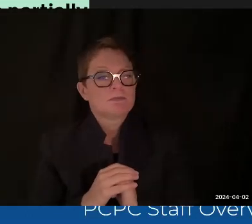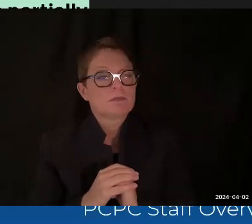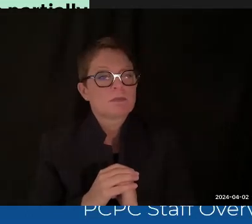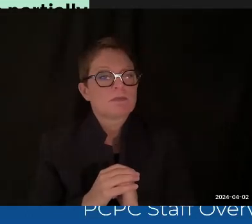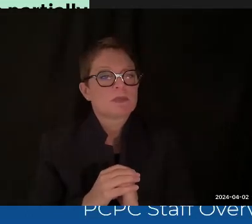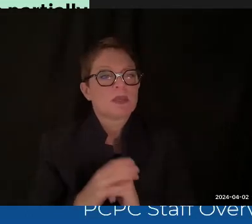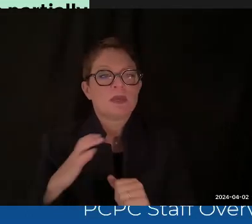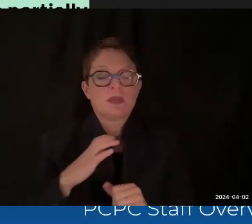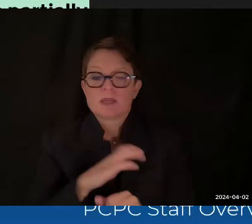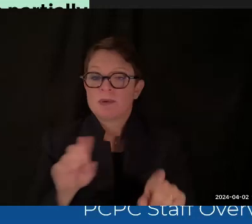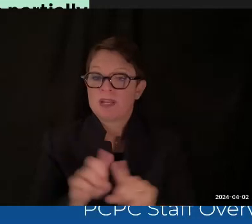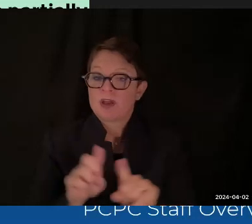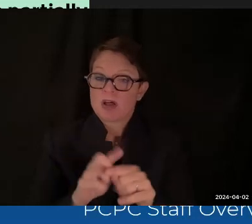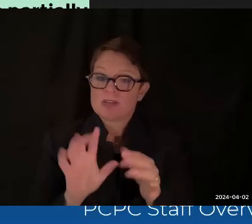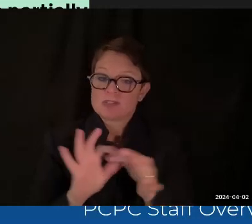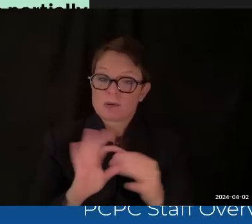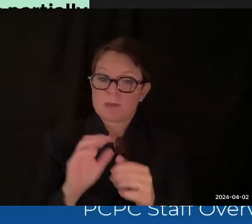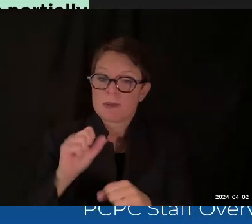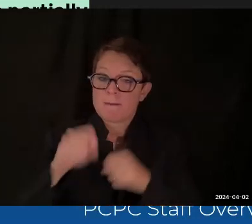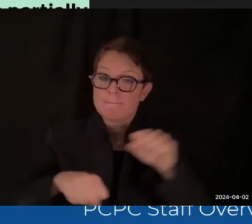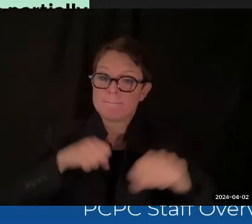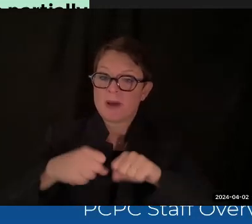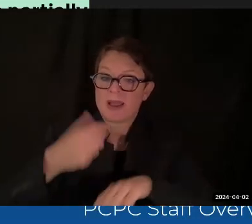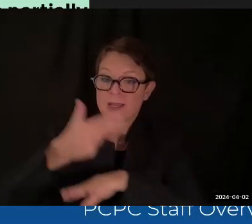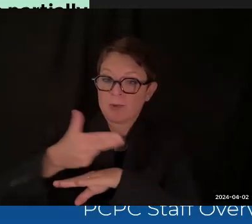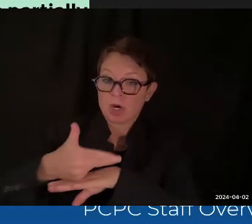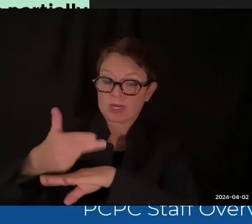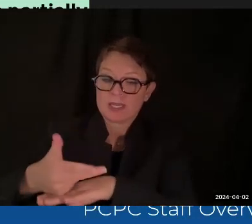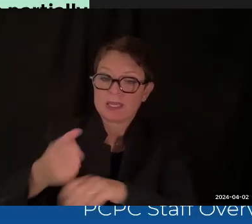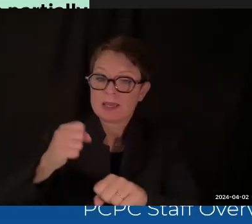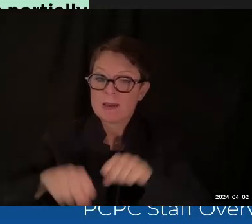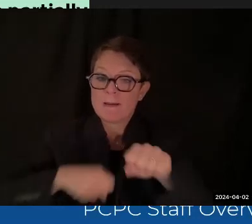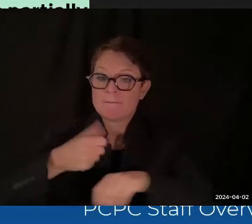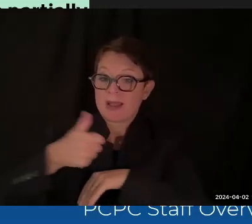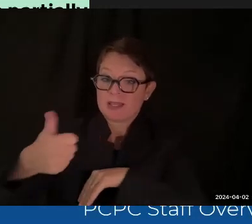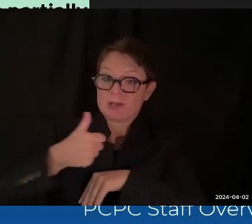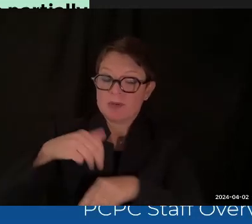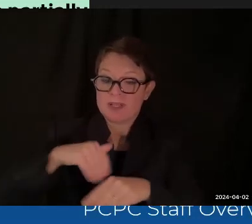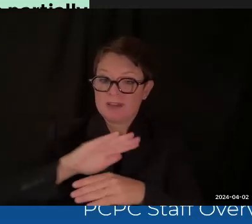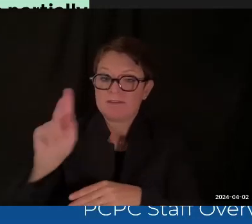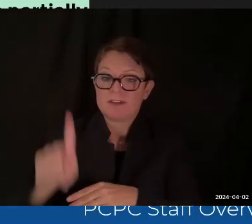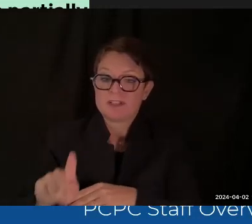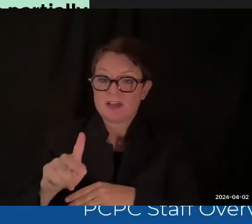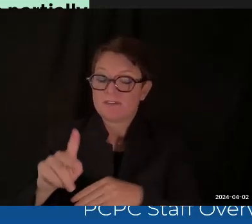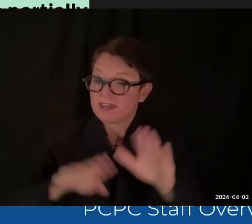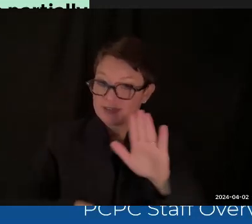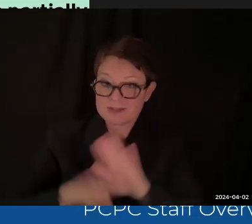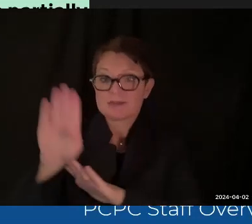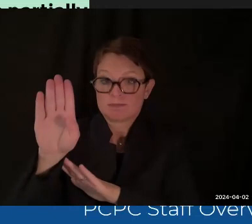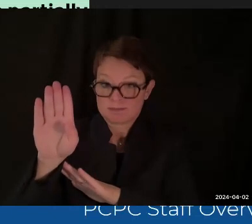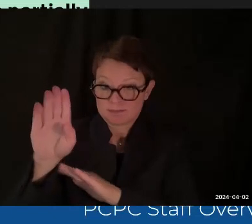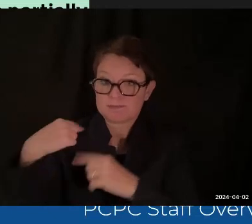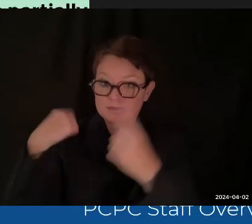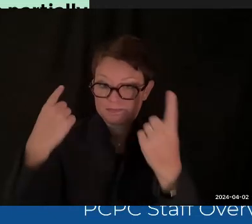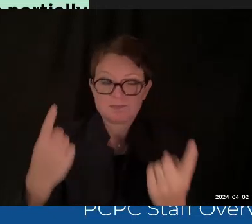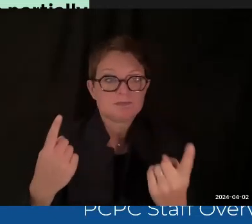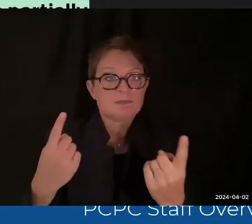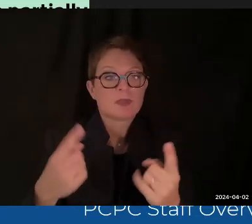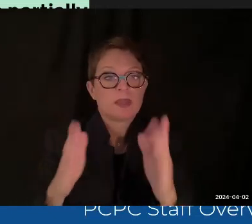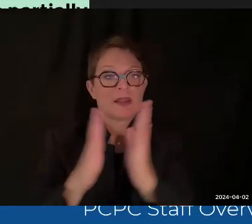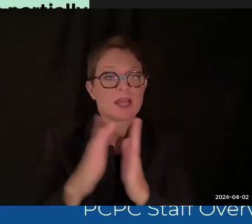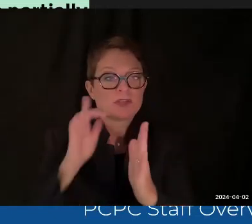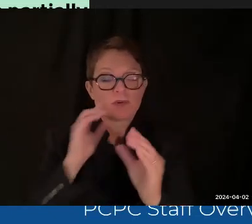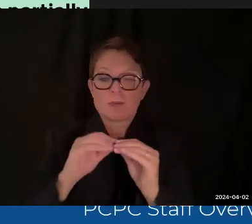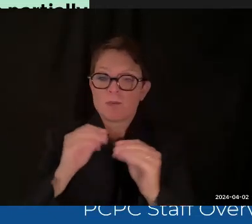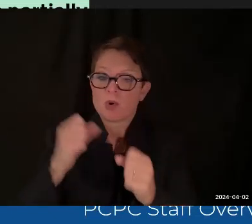The committee also had comments on bike parking, noting that bike commuting in Philadelphia is on the upswing, and requested